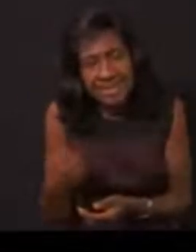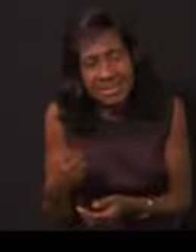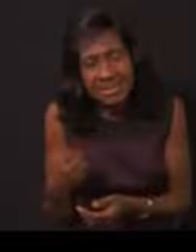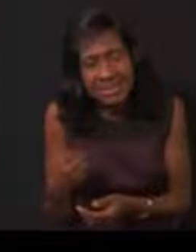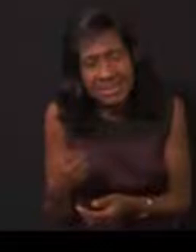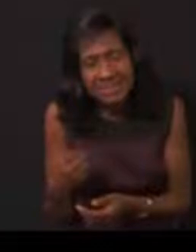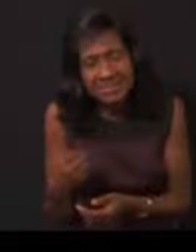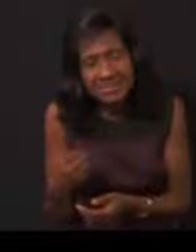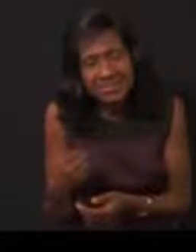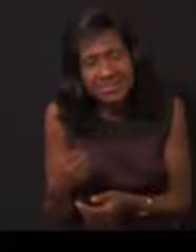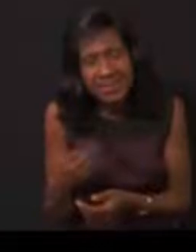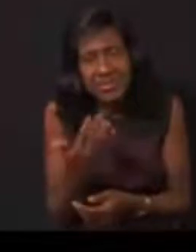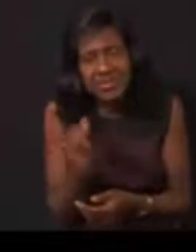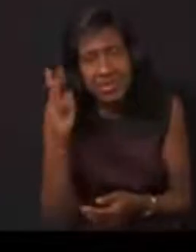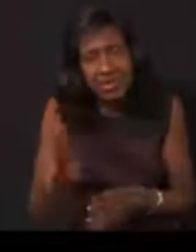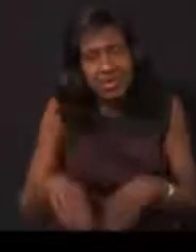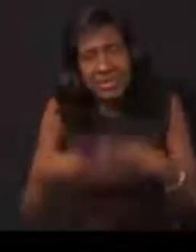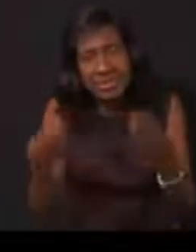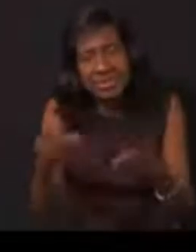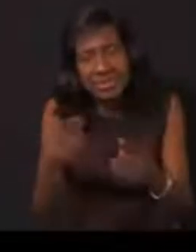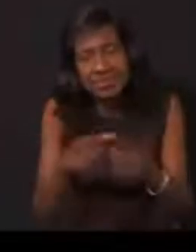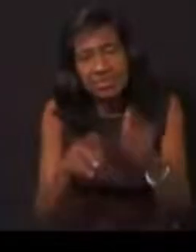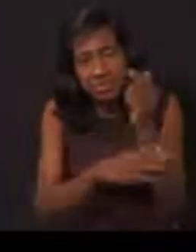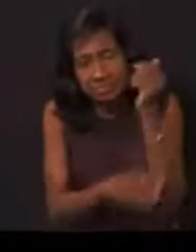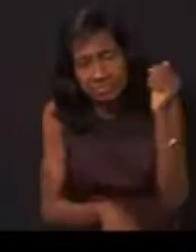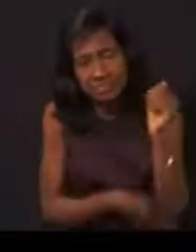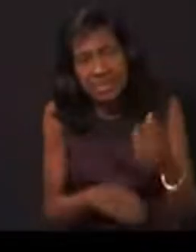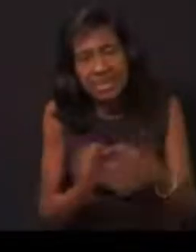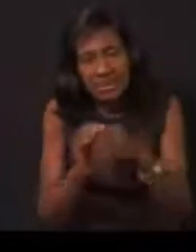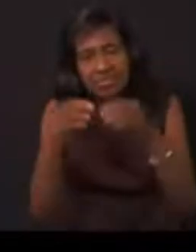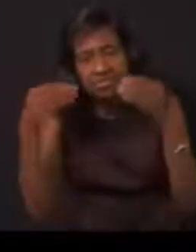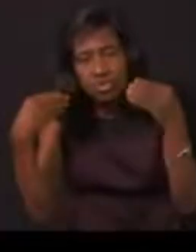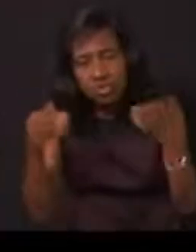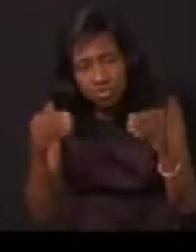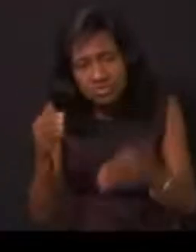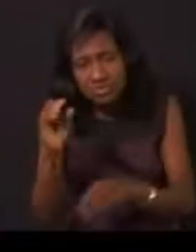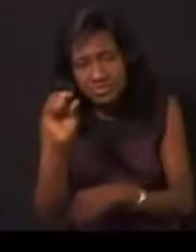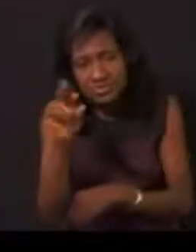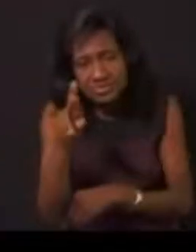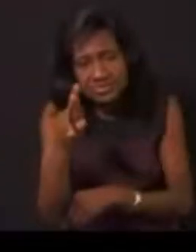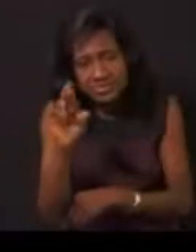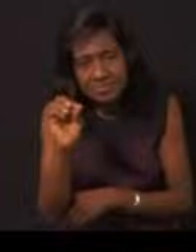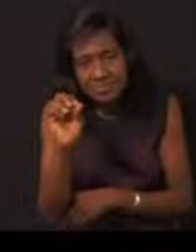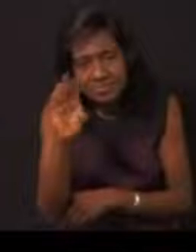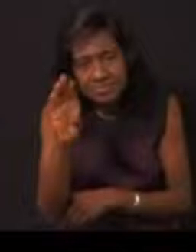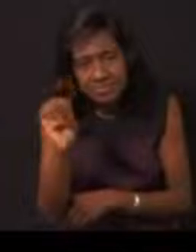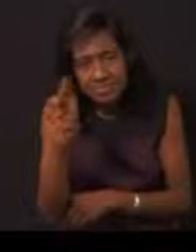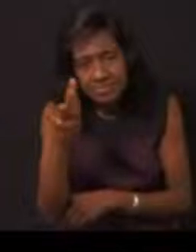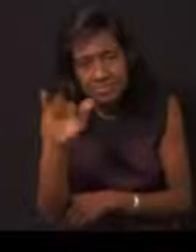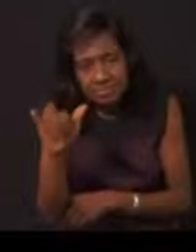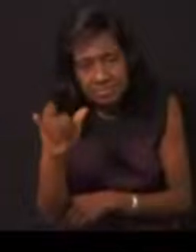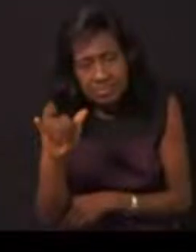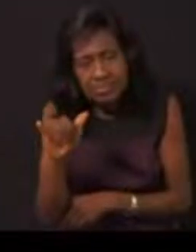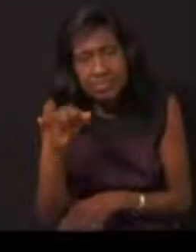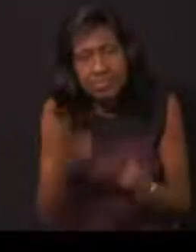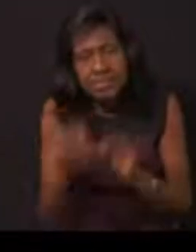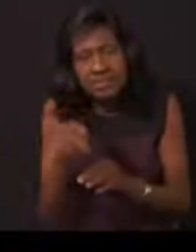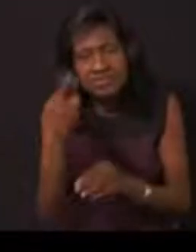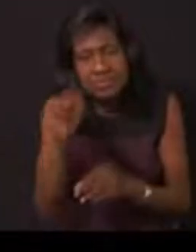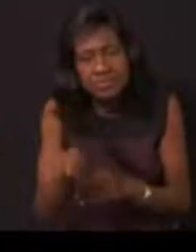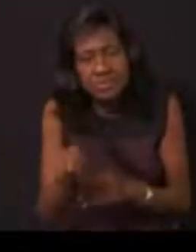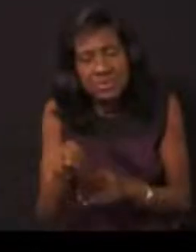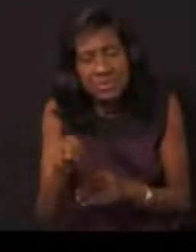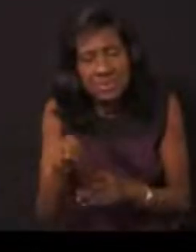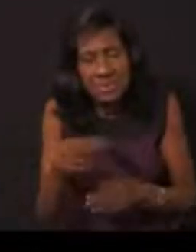grocery packs will be delivered. Now, where families need specialty items such as diapers, formula,